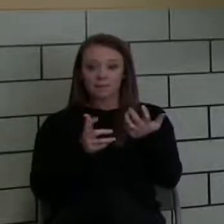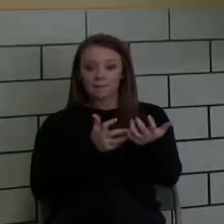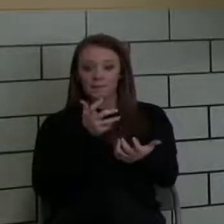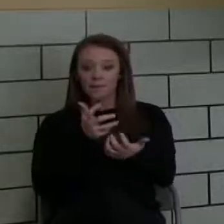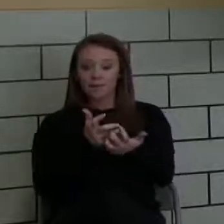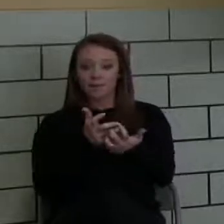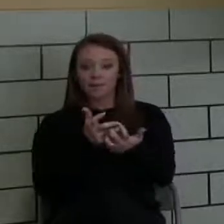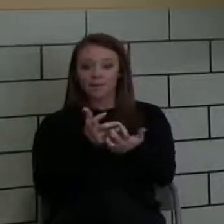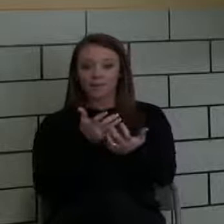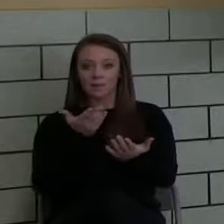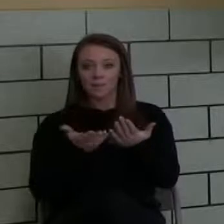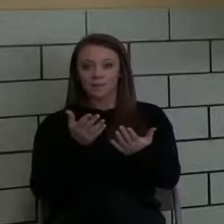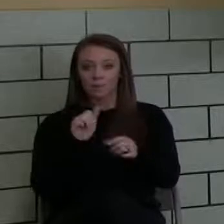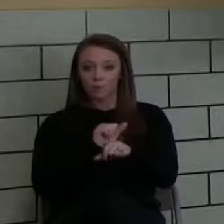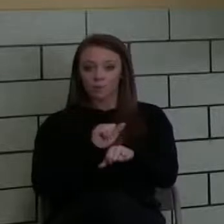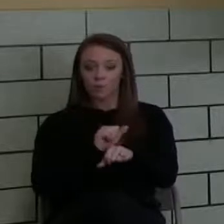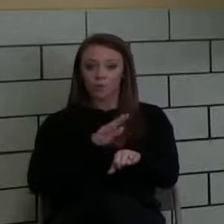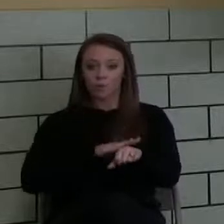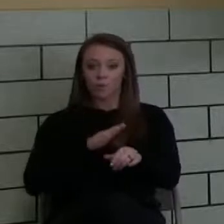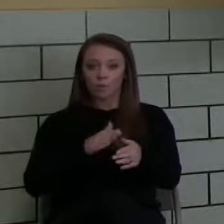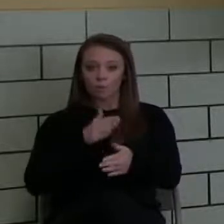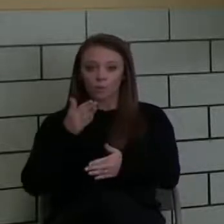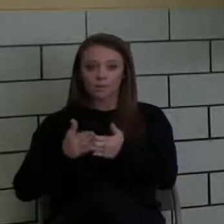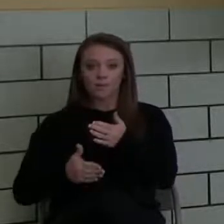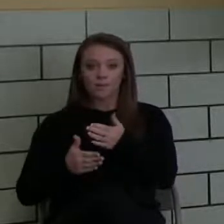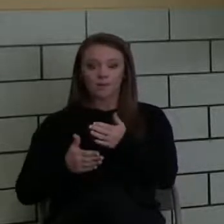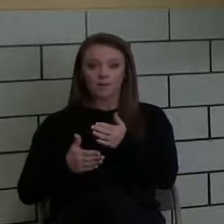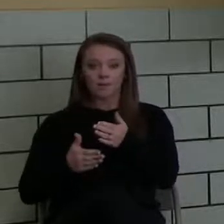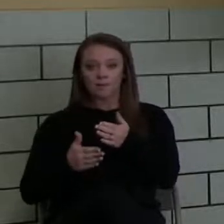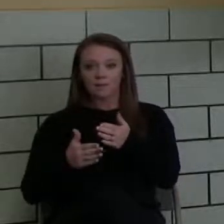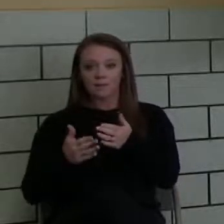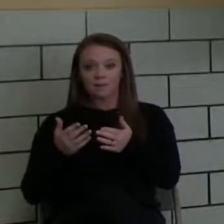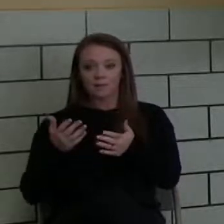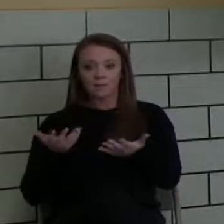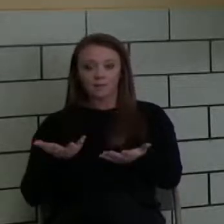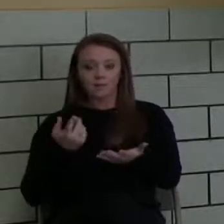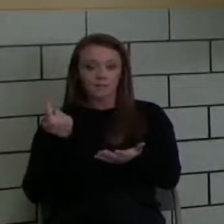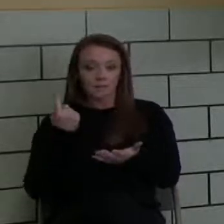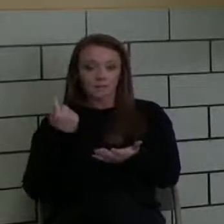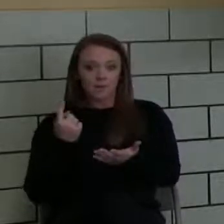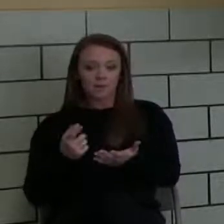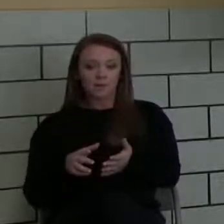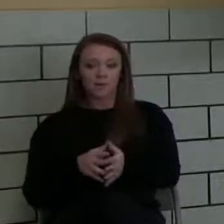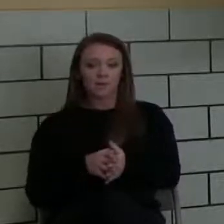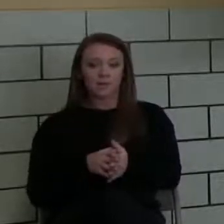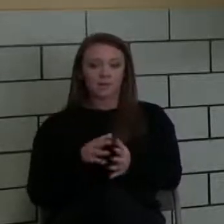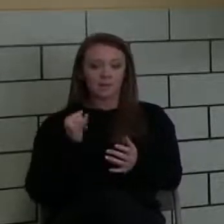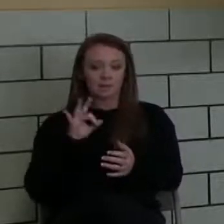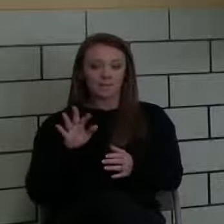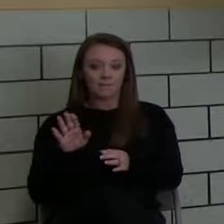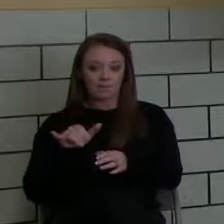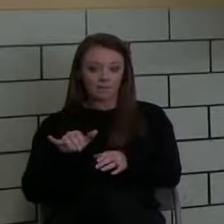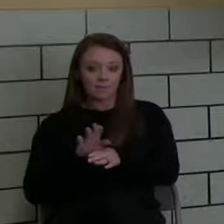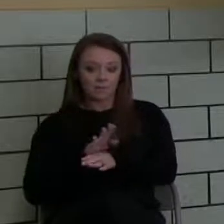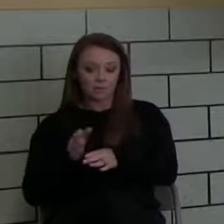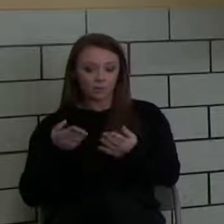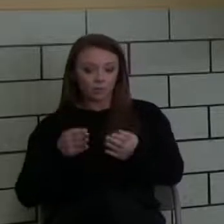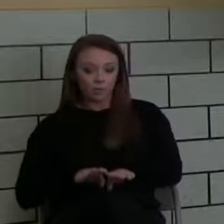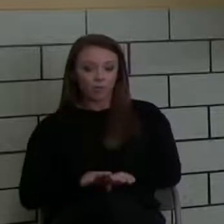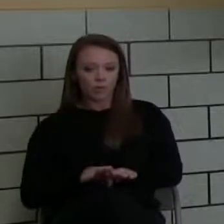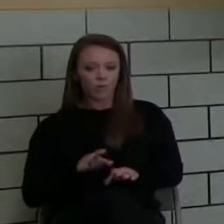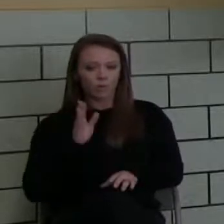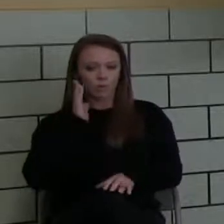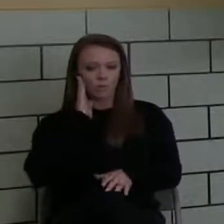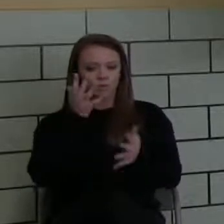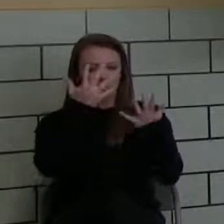closed? Again, we try to leave that flexibility there for Josh to communicate that and talk with the contractor and business